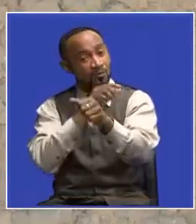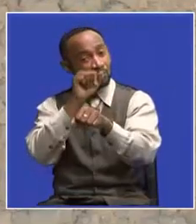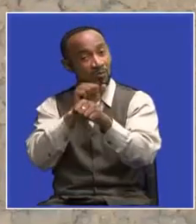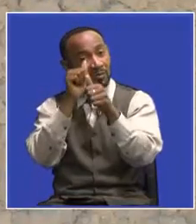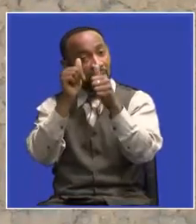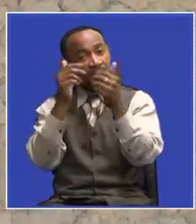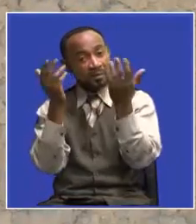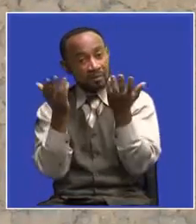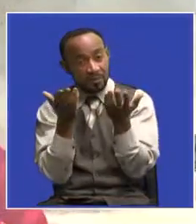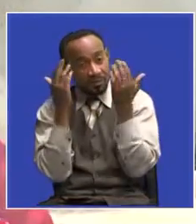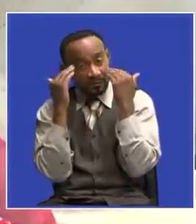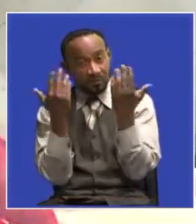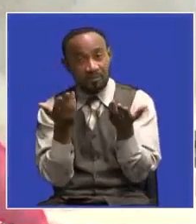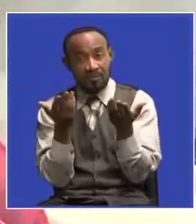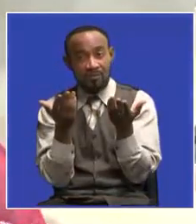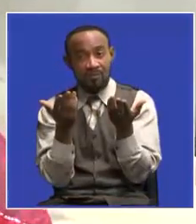not.